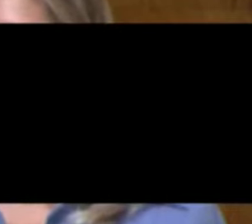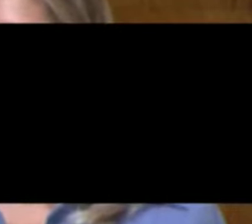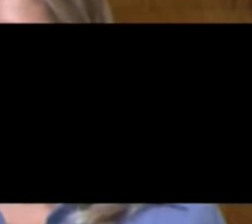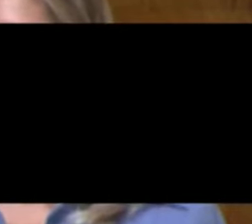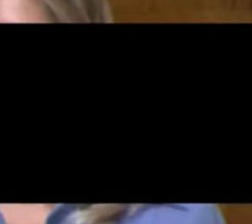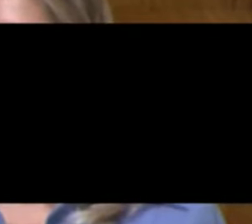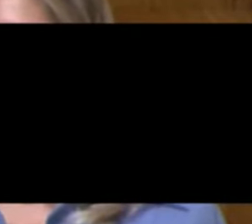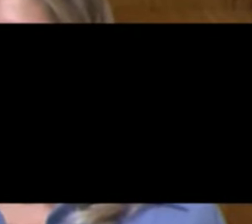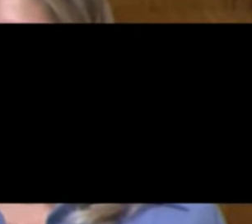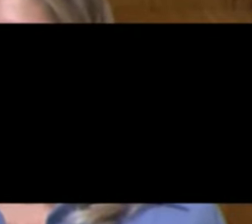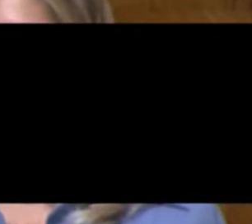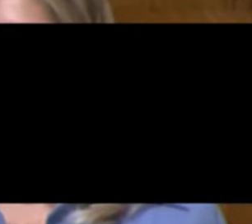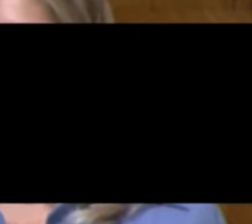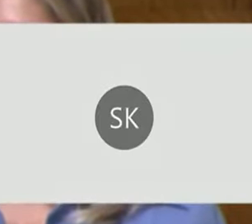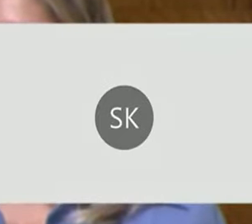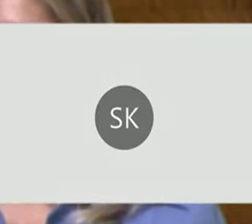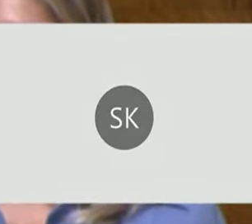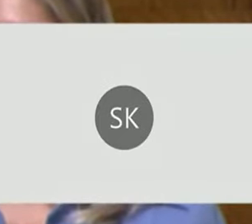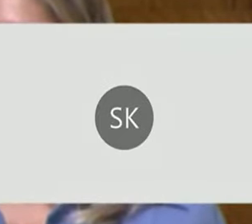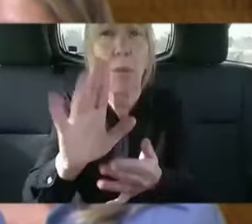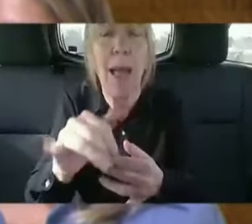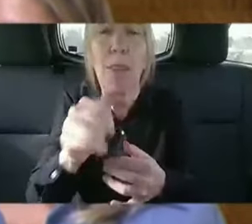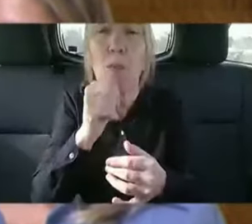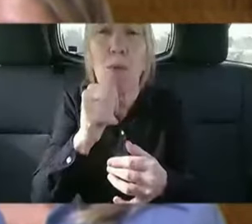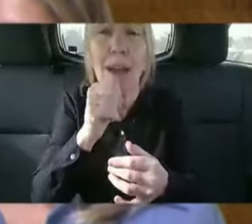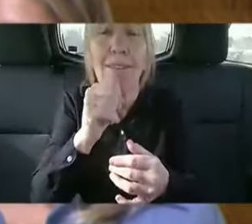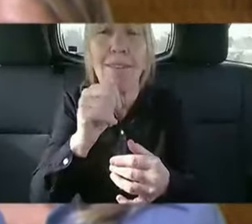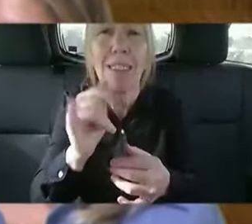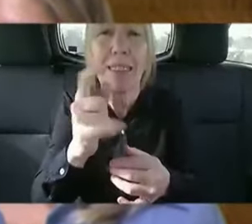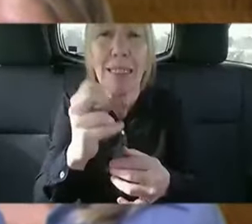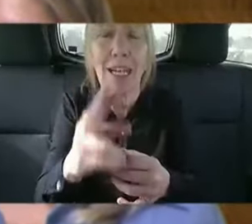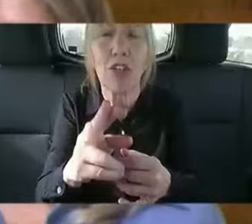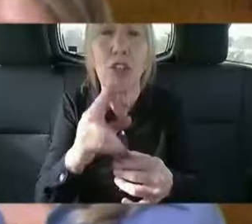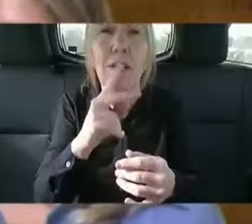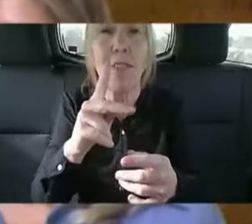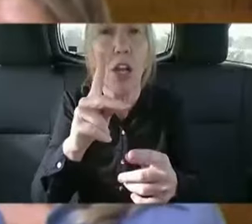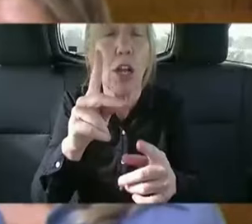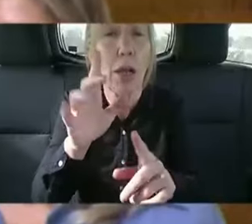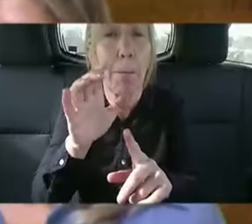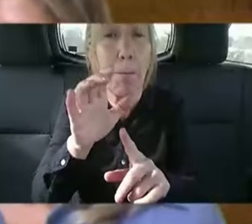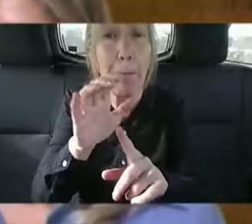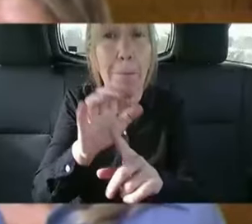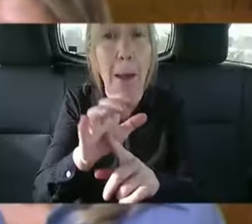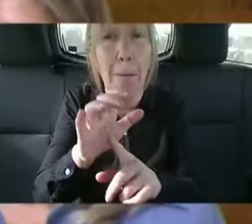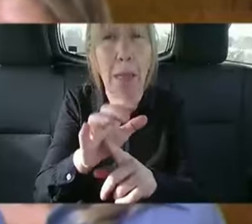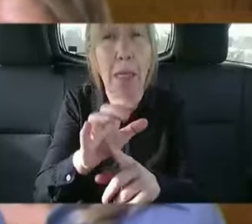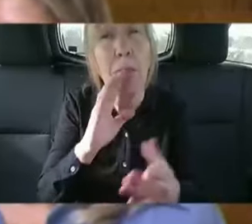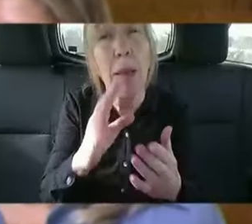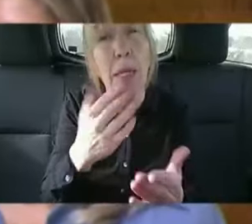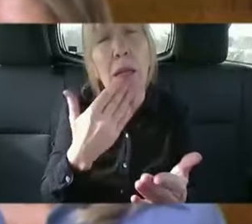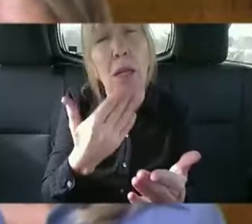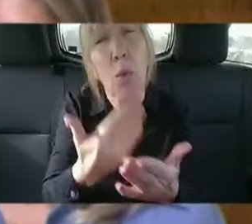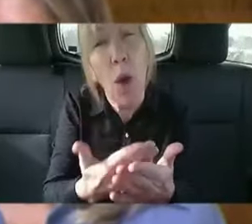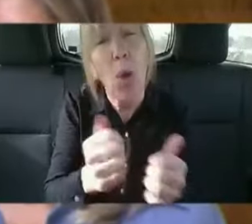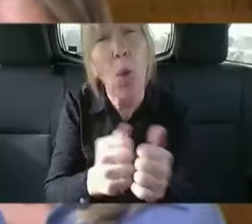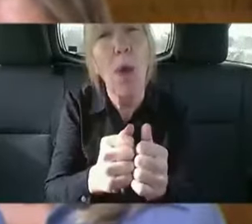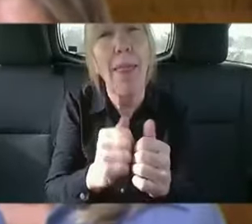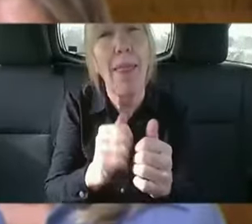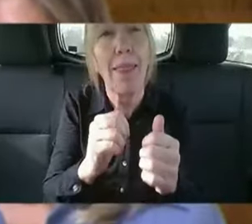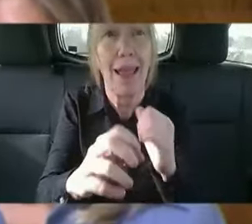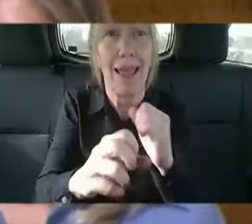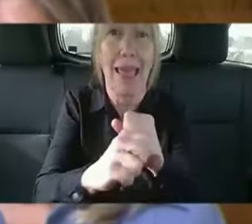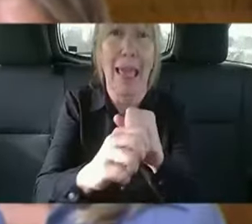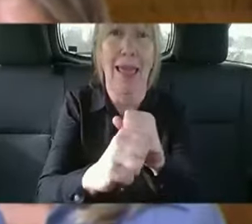inhibit investment by the private sector. And it's very populist, it probably does well on a campaign trail, it's gonna be bad for